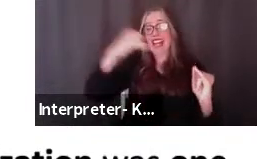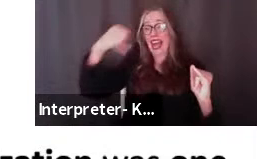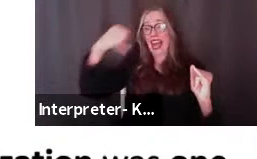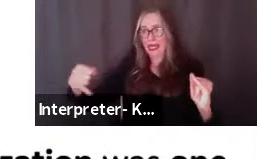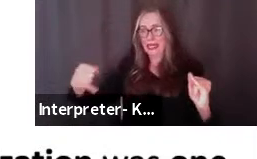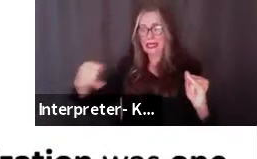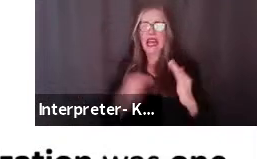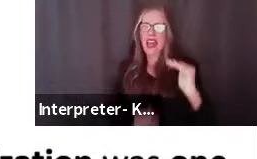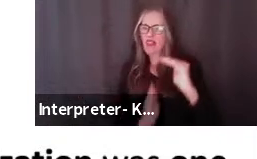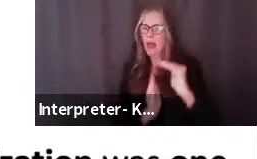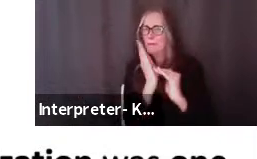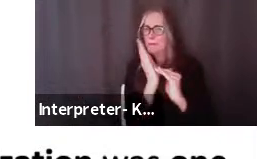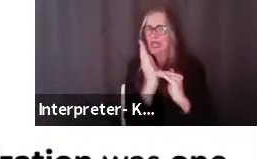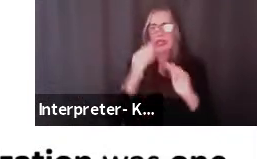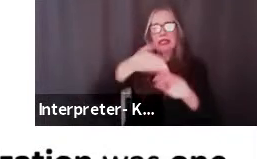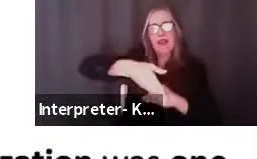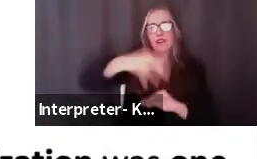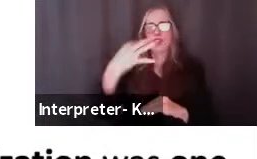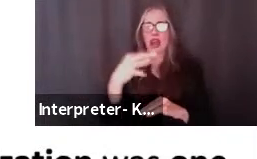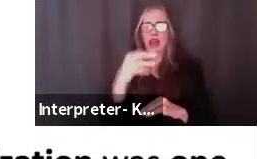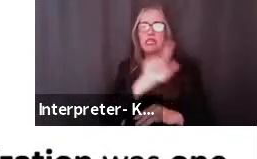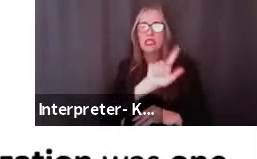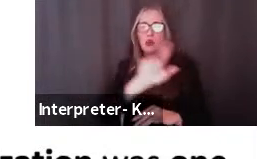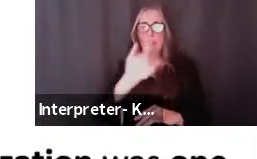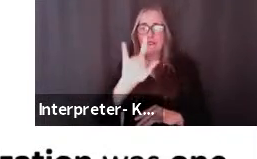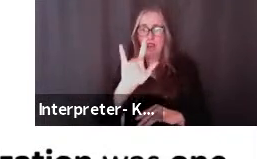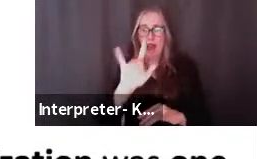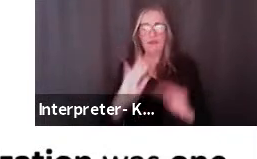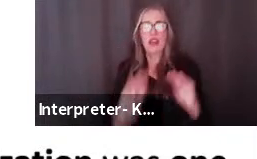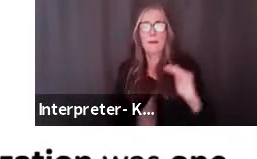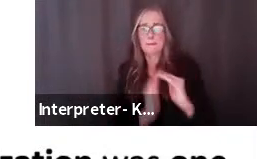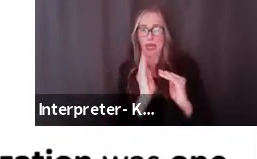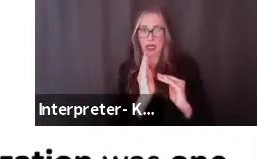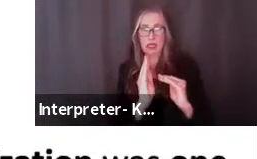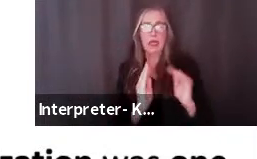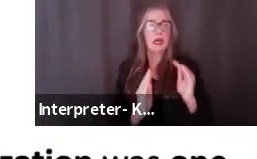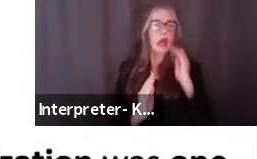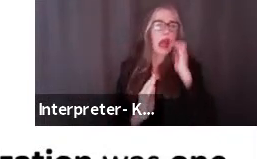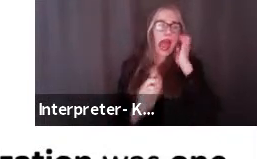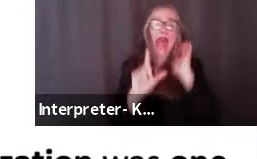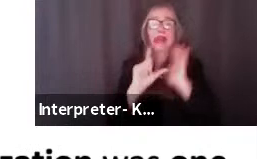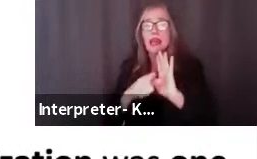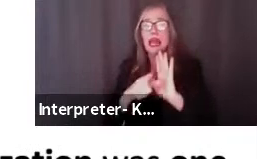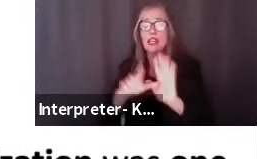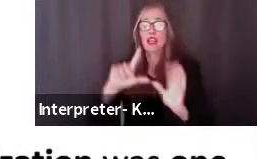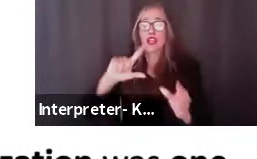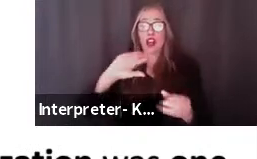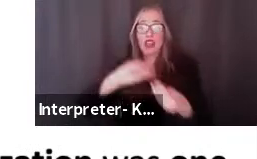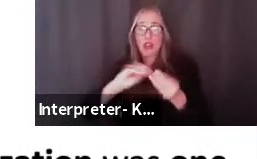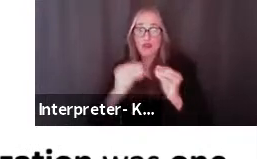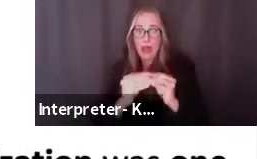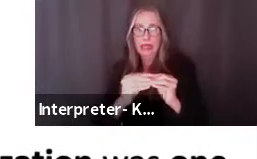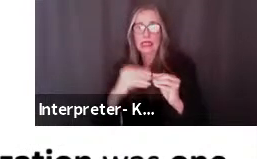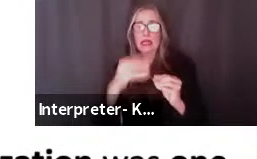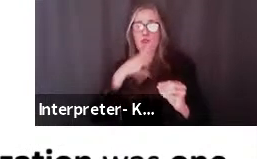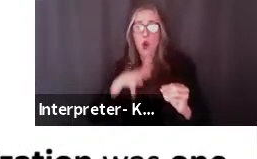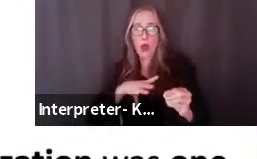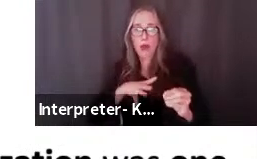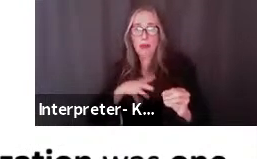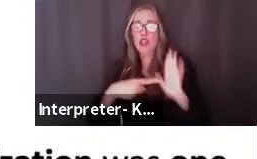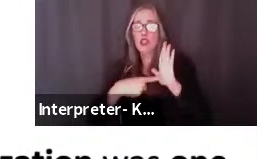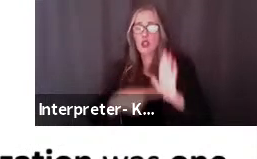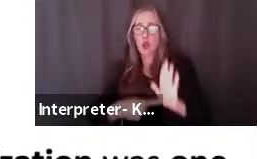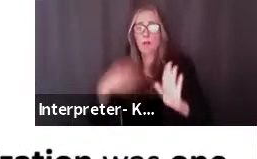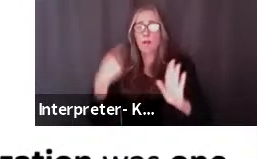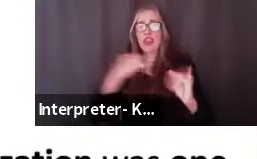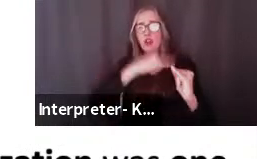after 1925 sterilization rates peaked later for asian nativity women represented by the green line